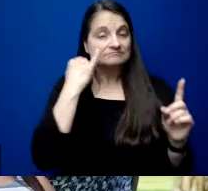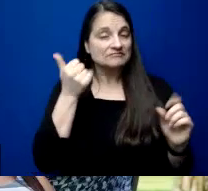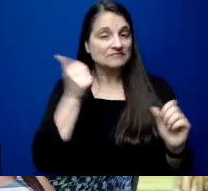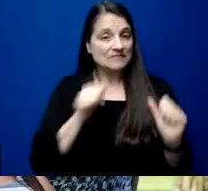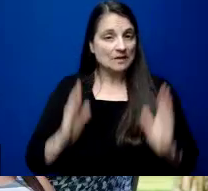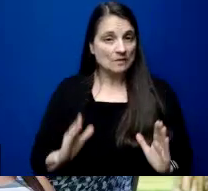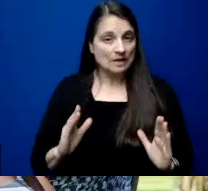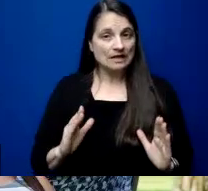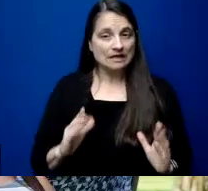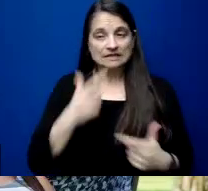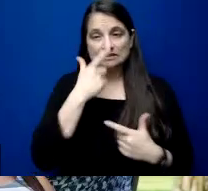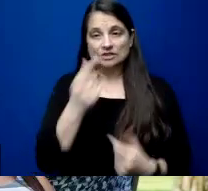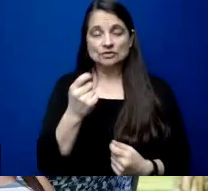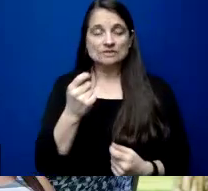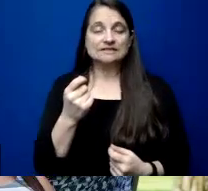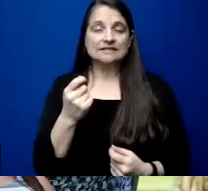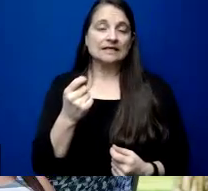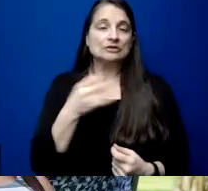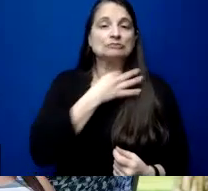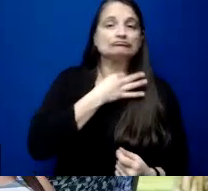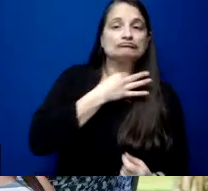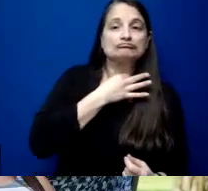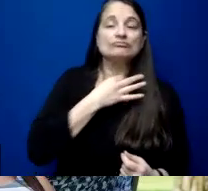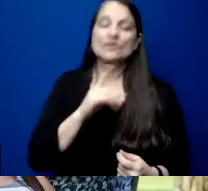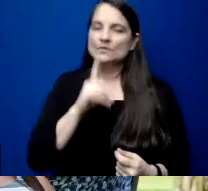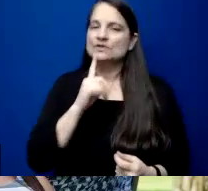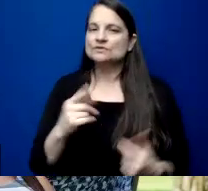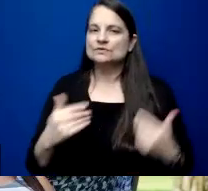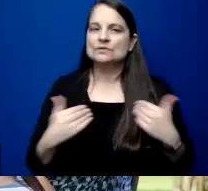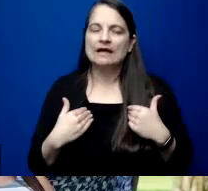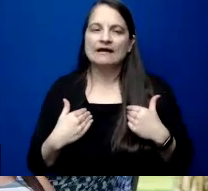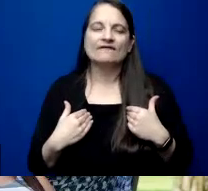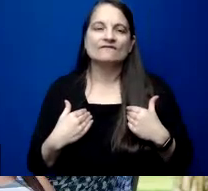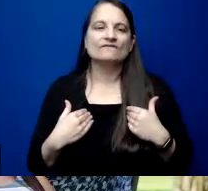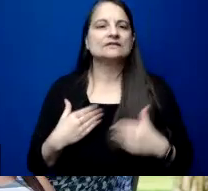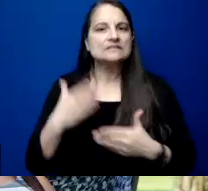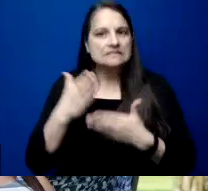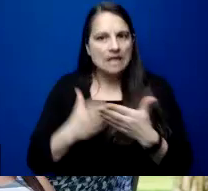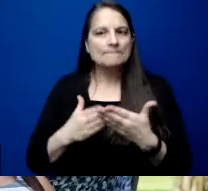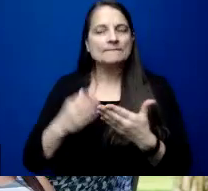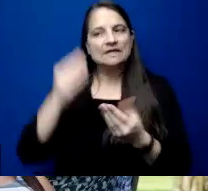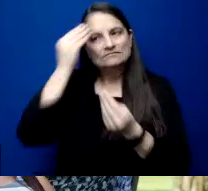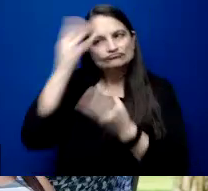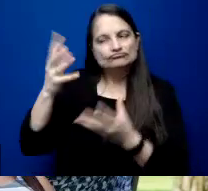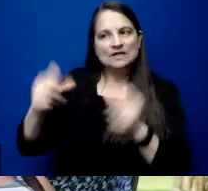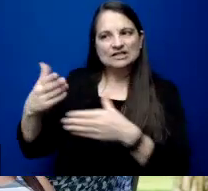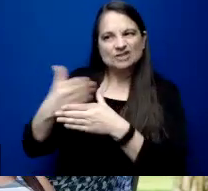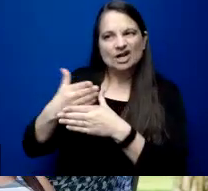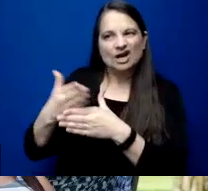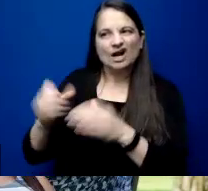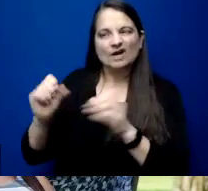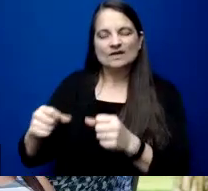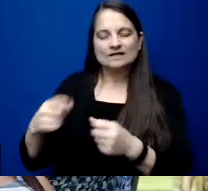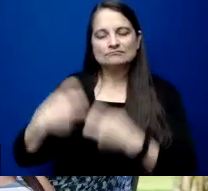at some of those options or is curious, we certainly have some insight we could offer and would be happy to help problem solve